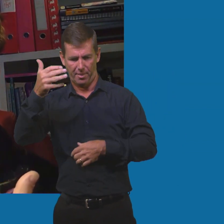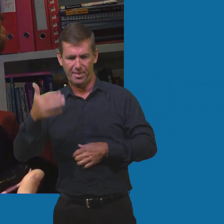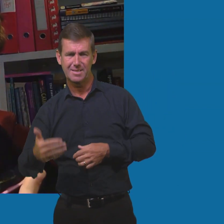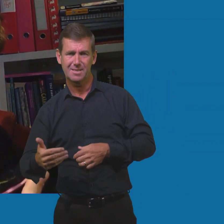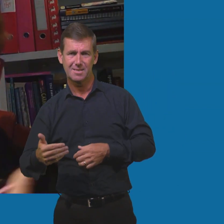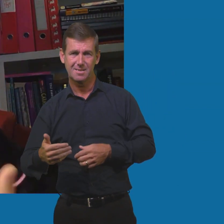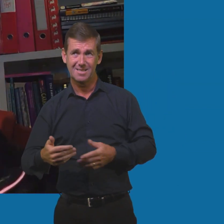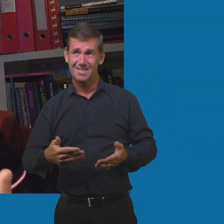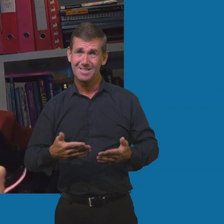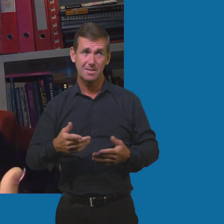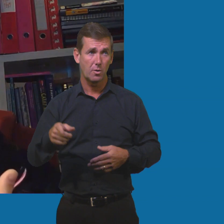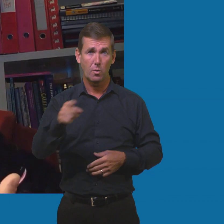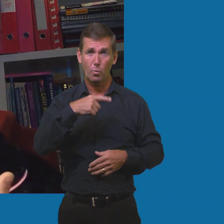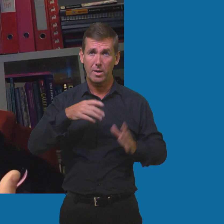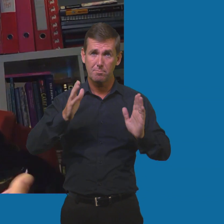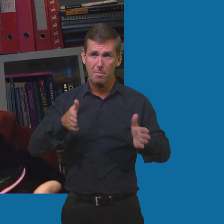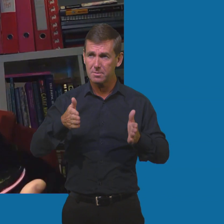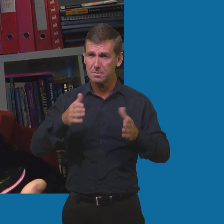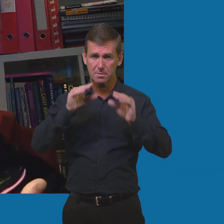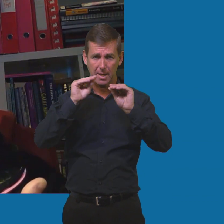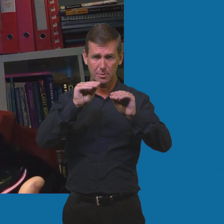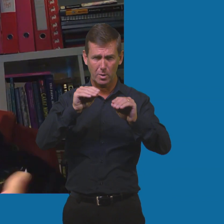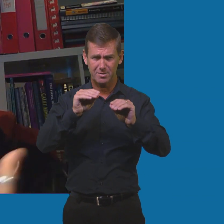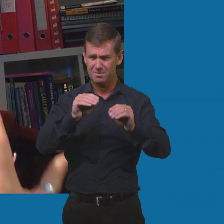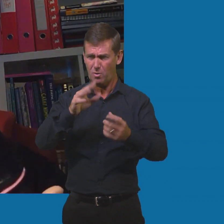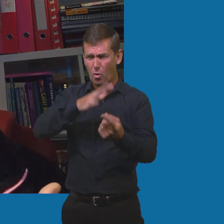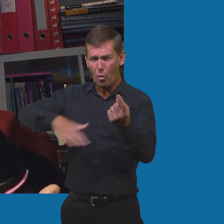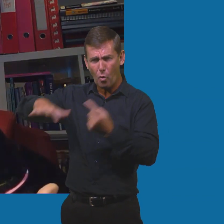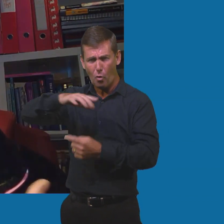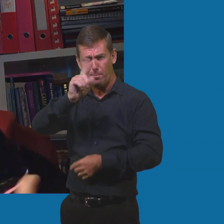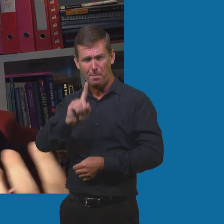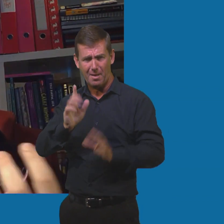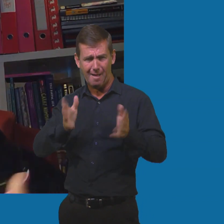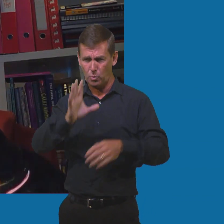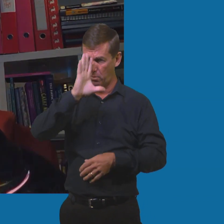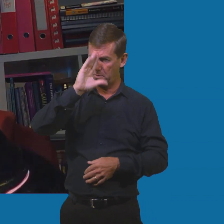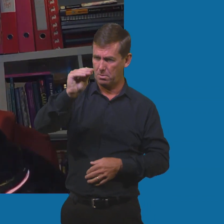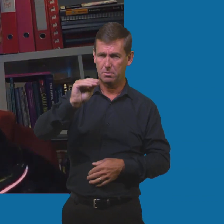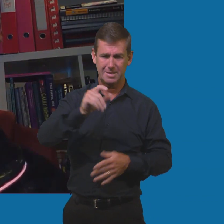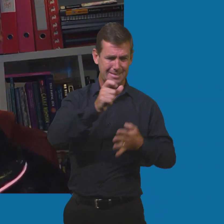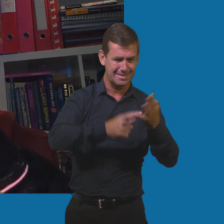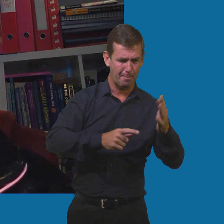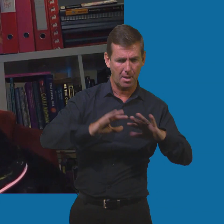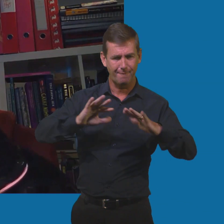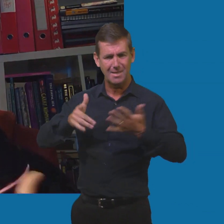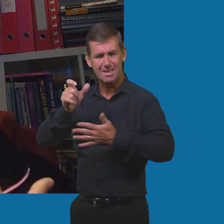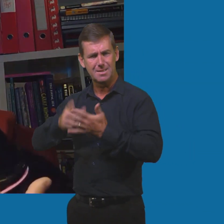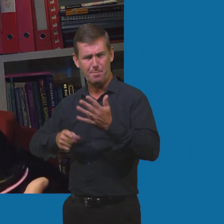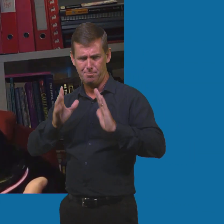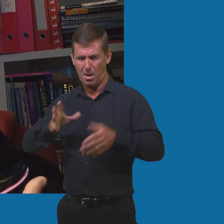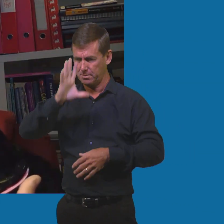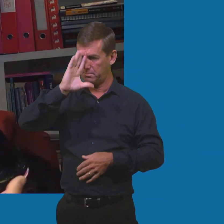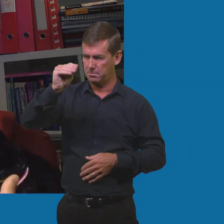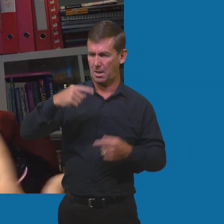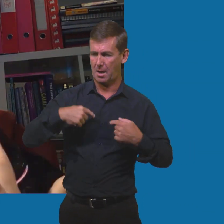extent, everybody needs to communicate their preferences in any kind of relationship, disability or no. I think there's more of